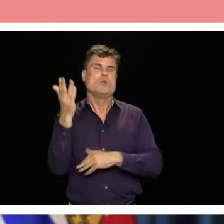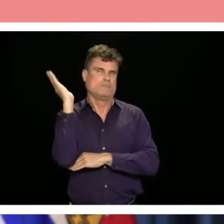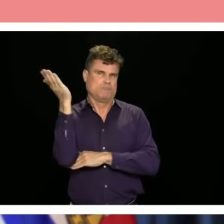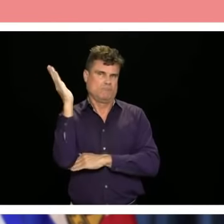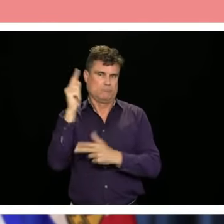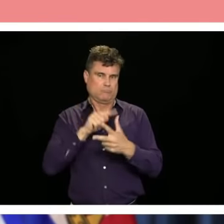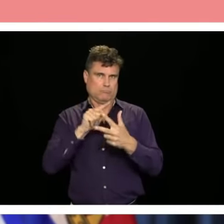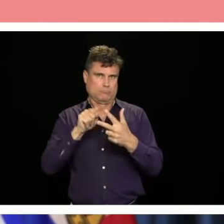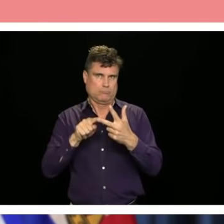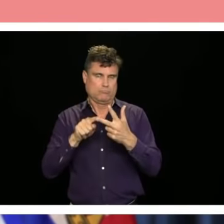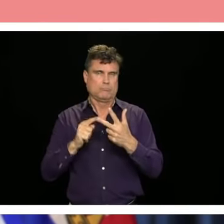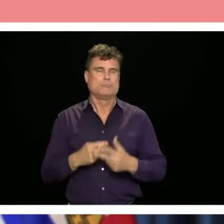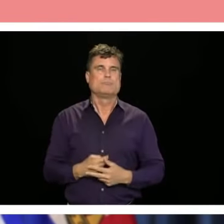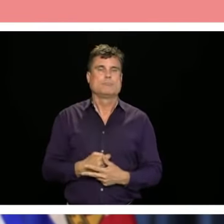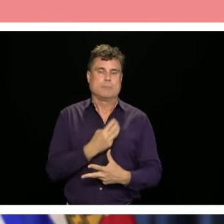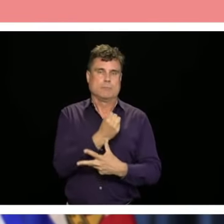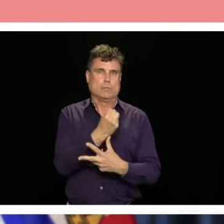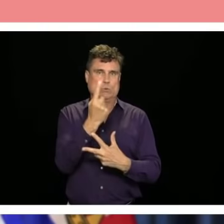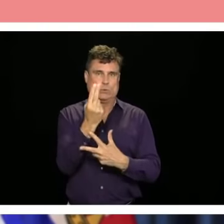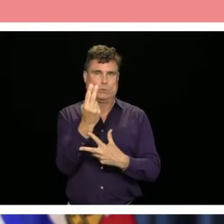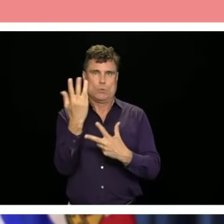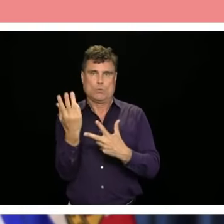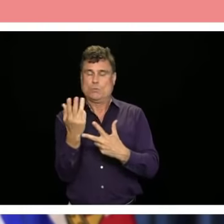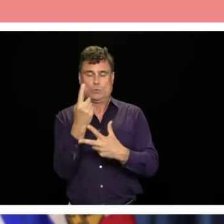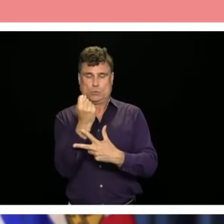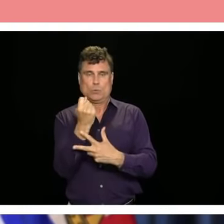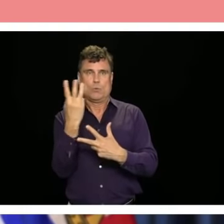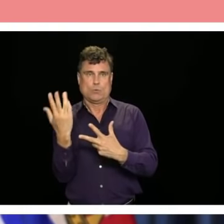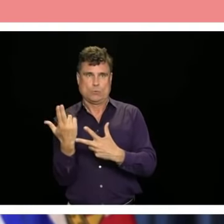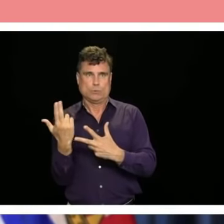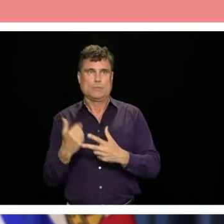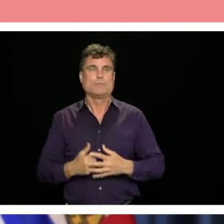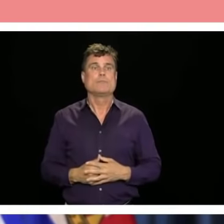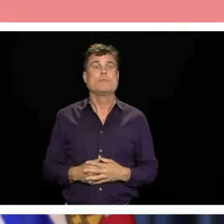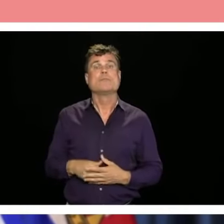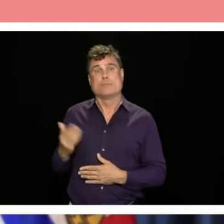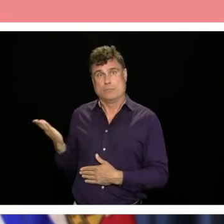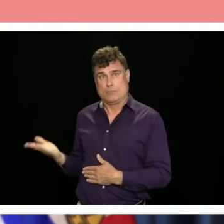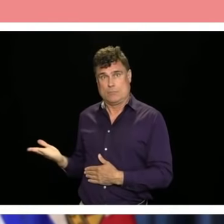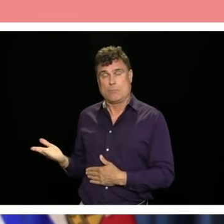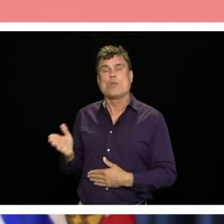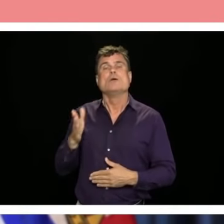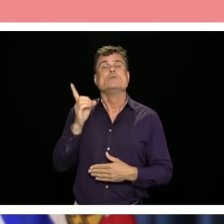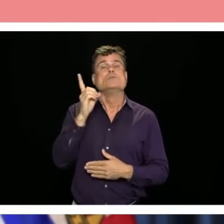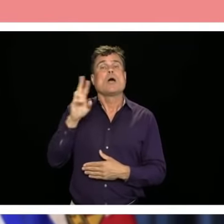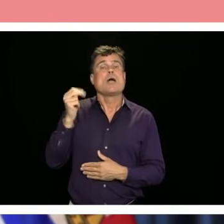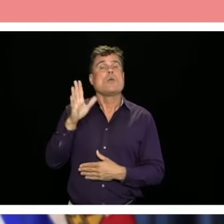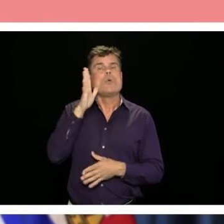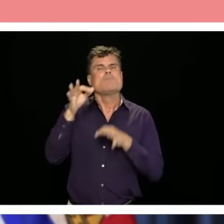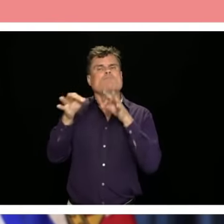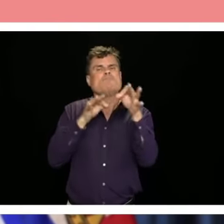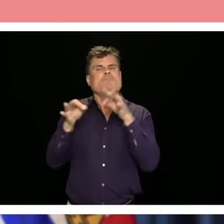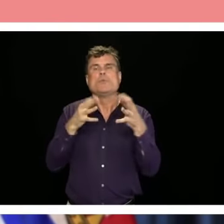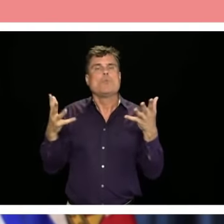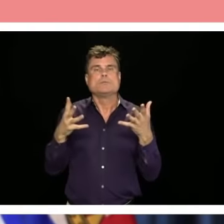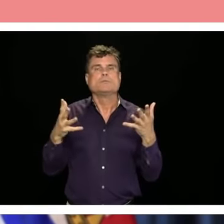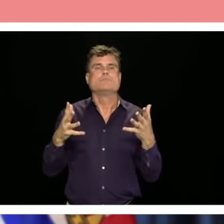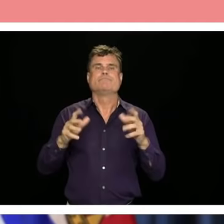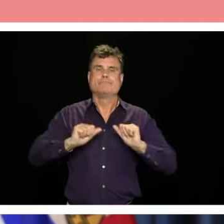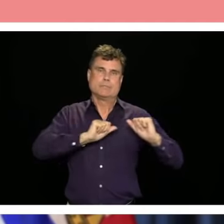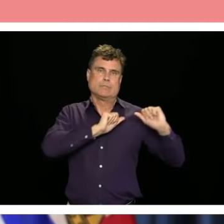today, Dr. Henry will start with a presentation that I think you'll see on your screen, and she'll